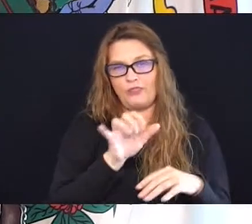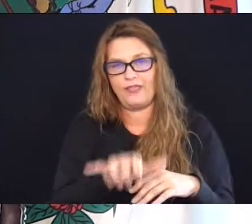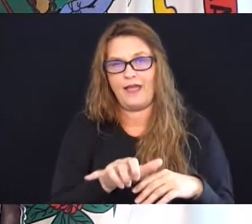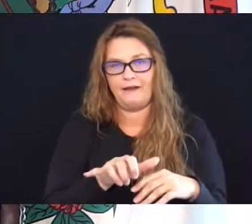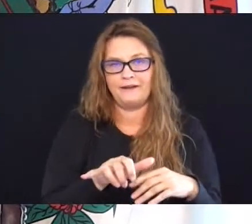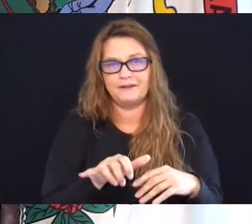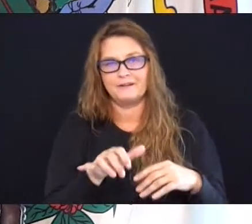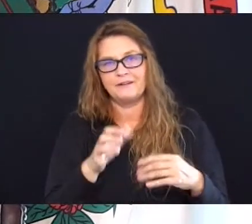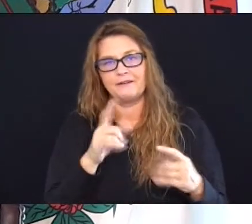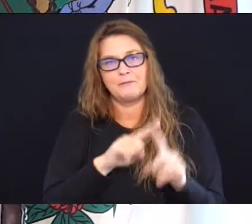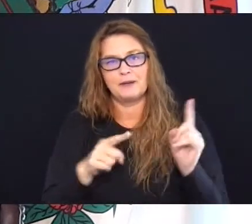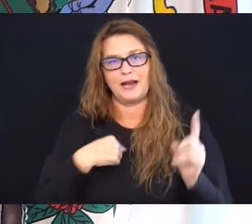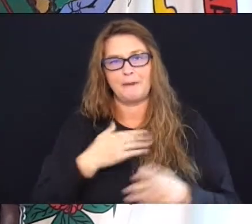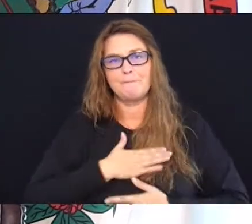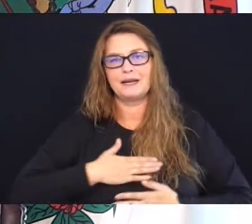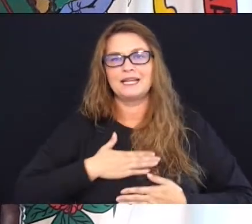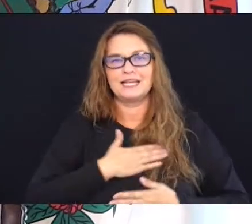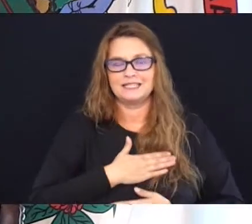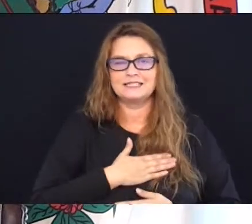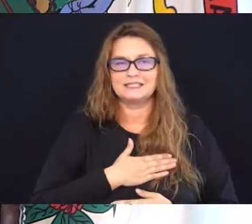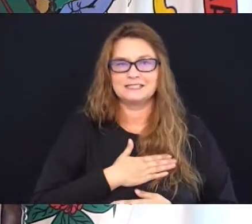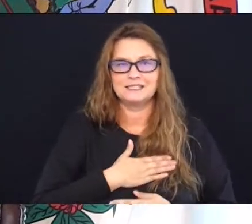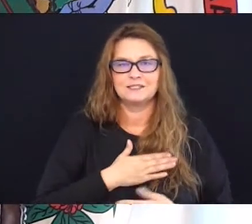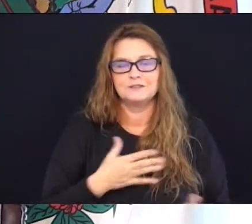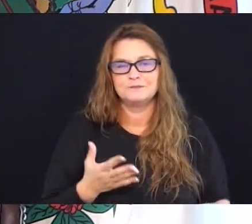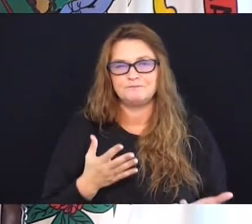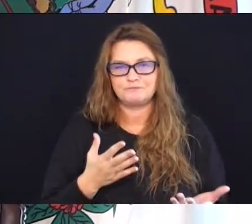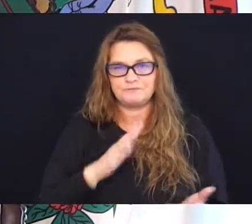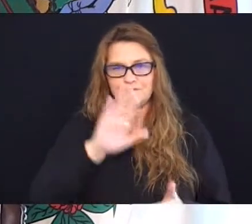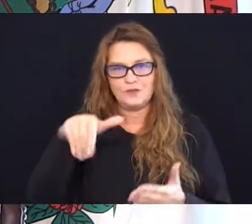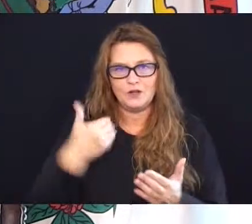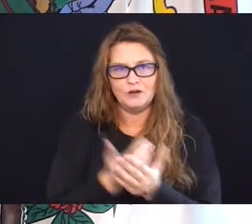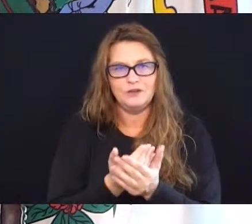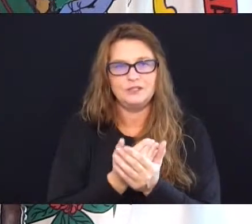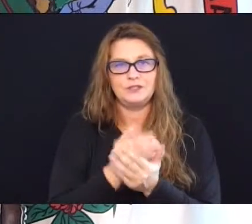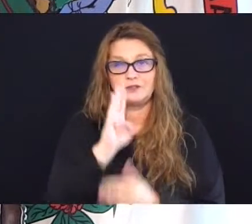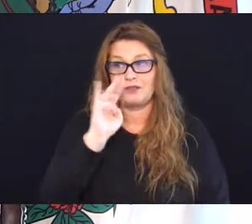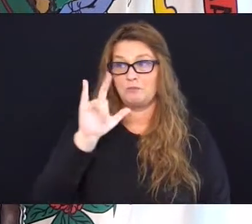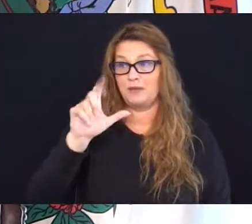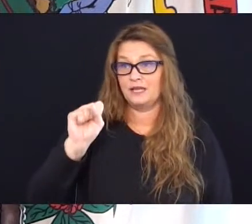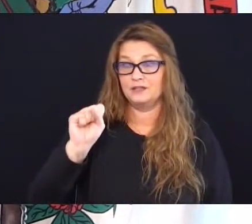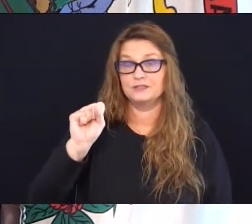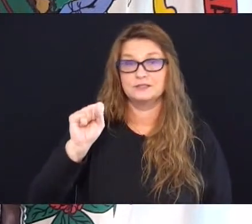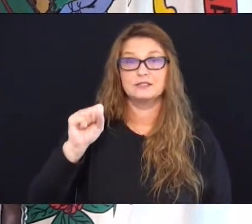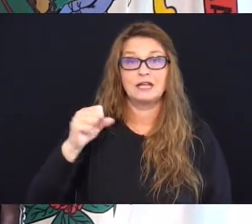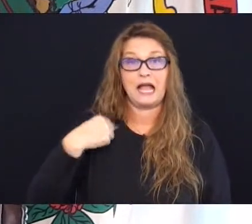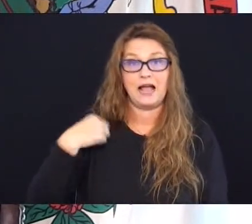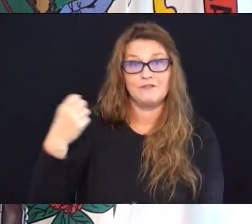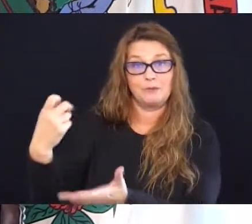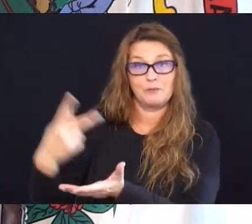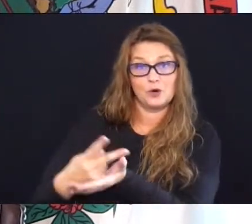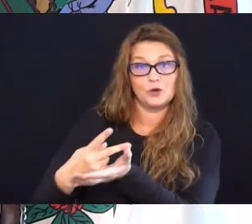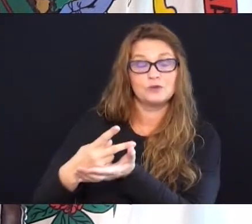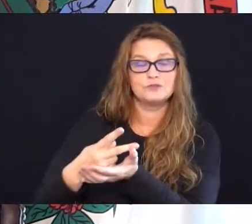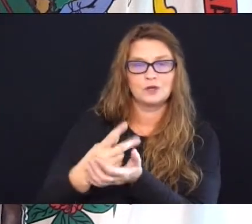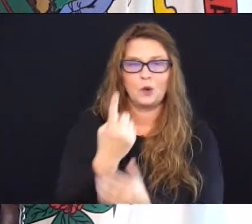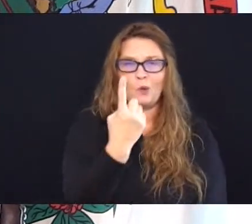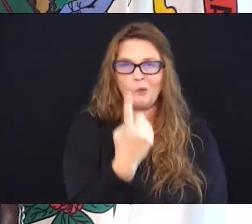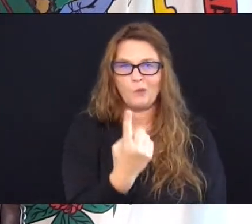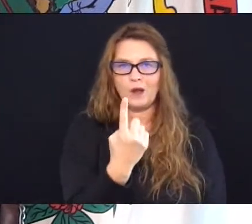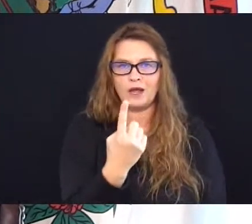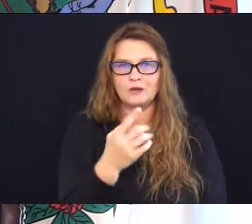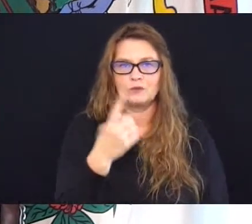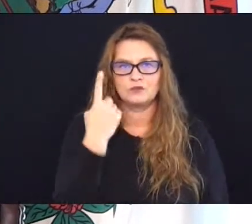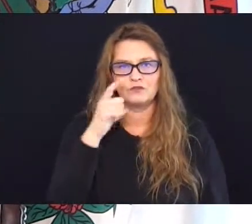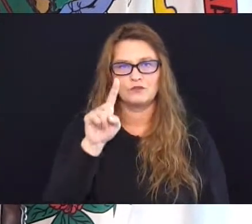I'm pleased that you know, that all the bills that I sent up, you know, passed, and that, you know, that one was on a